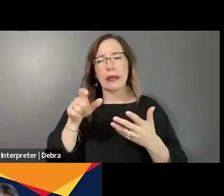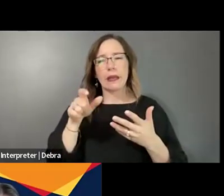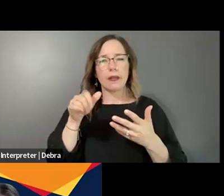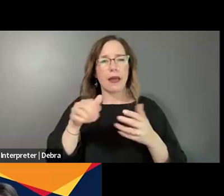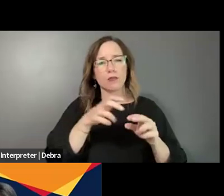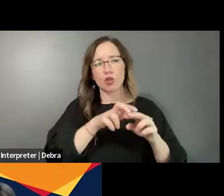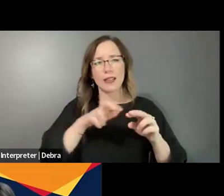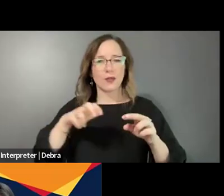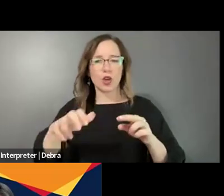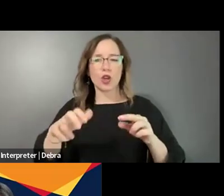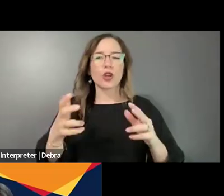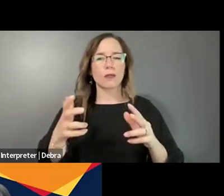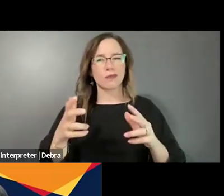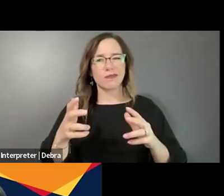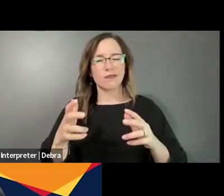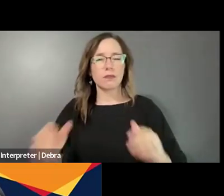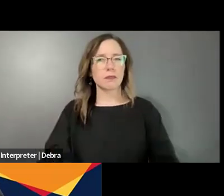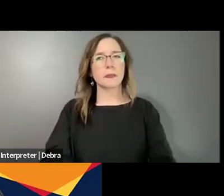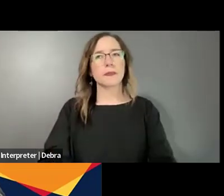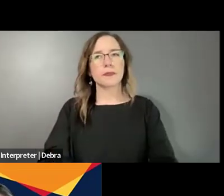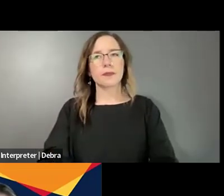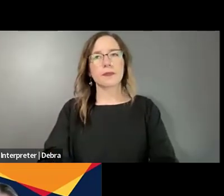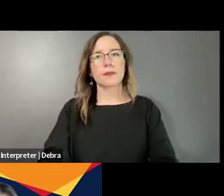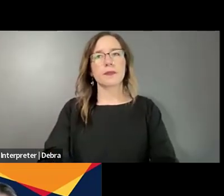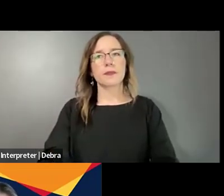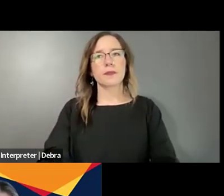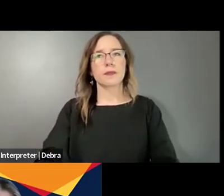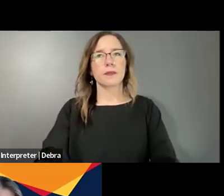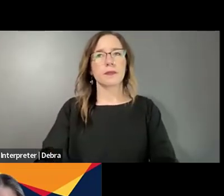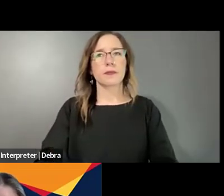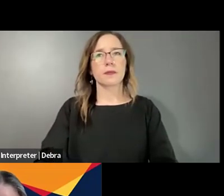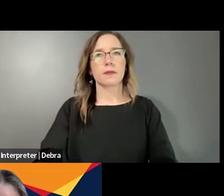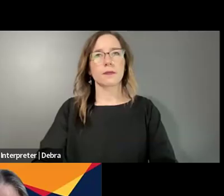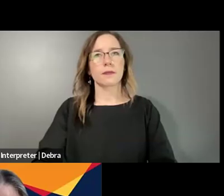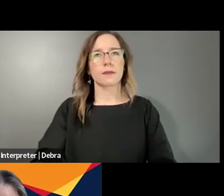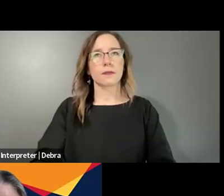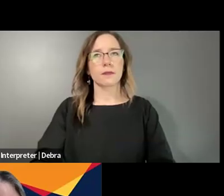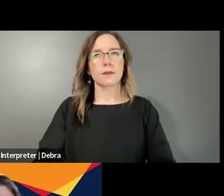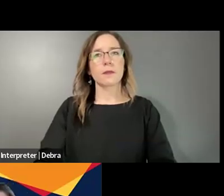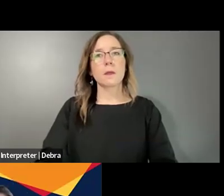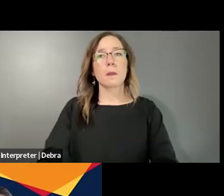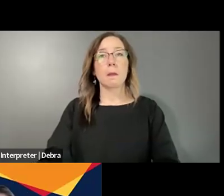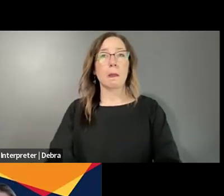of transfers to that type of equipment. Yeah. And I feel some of the doctors should